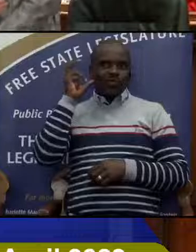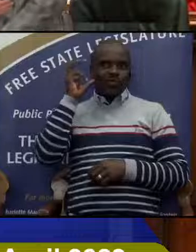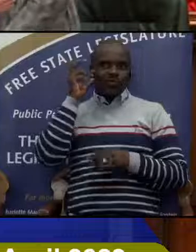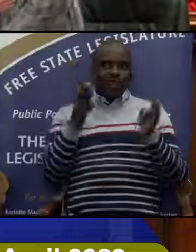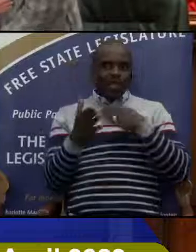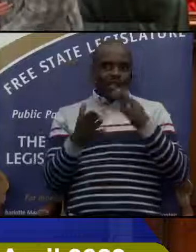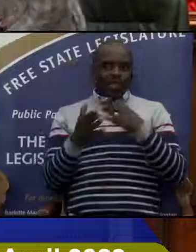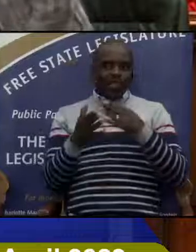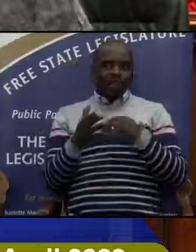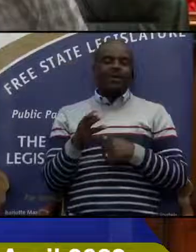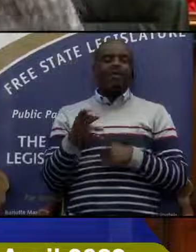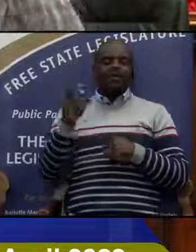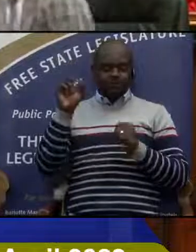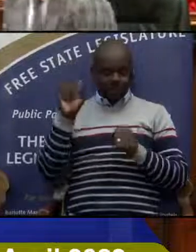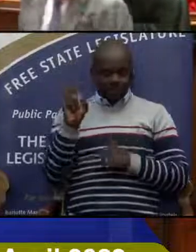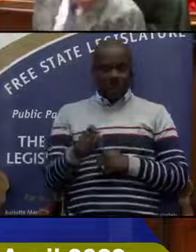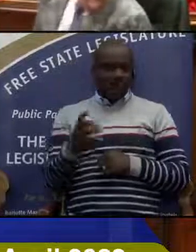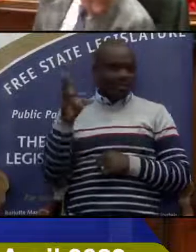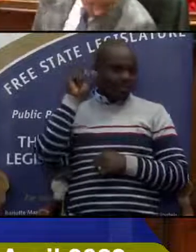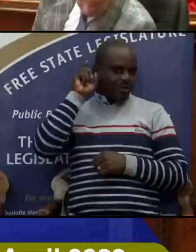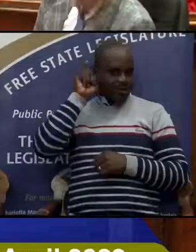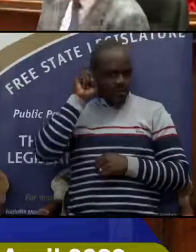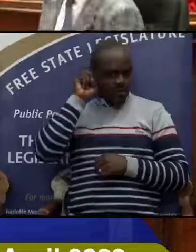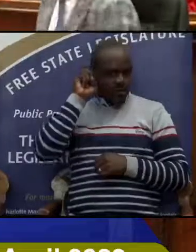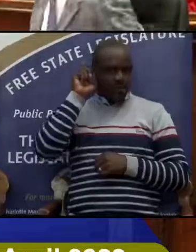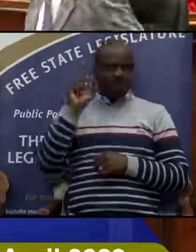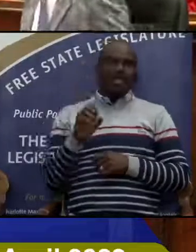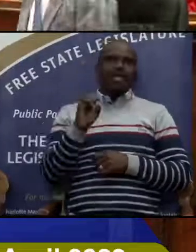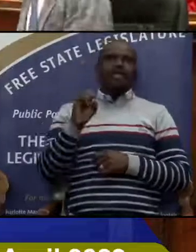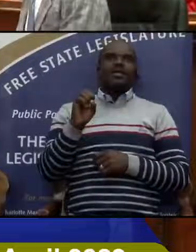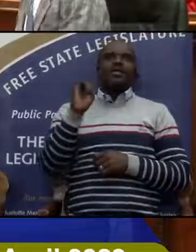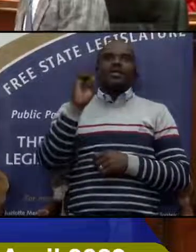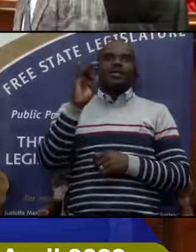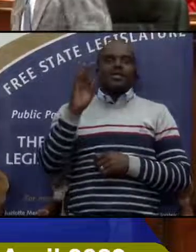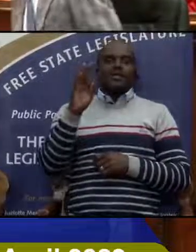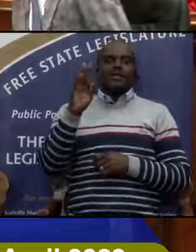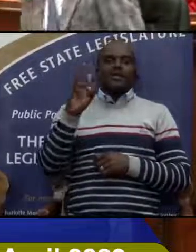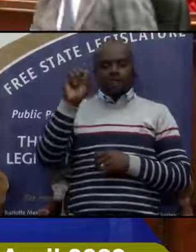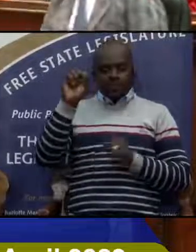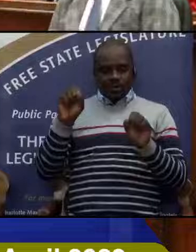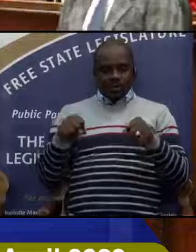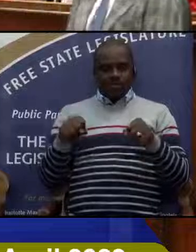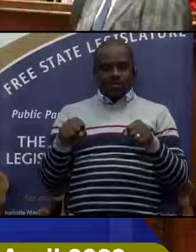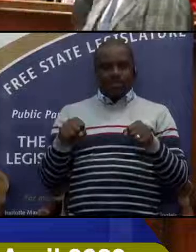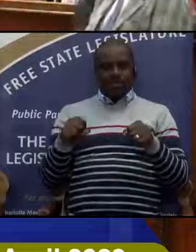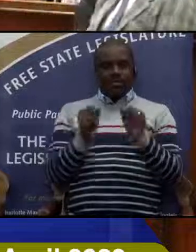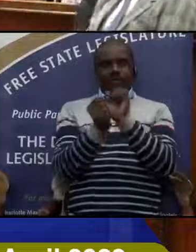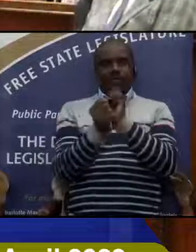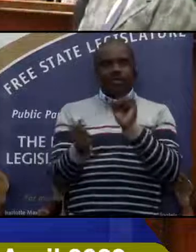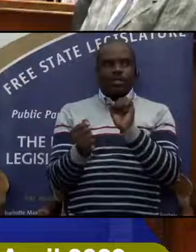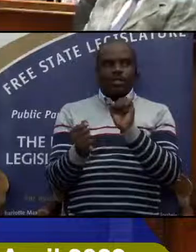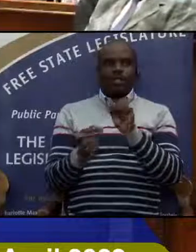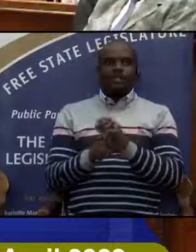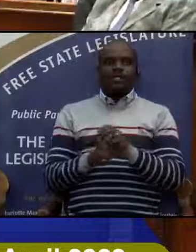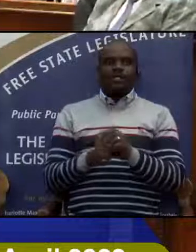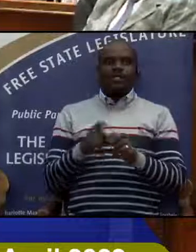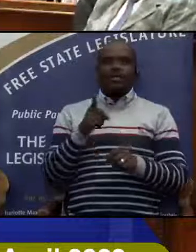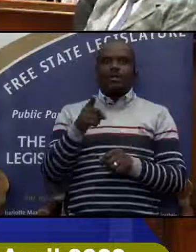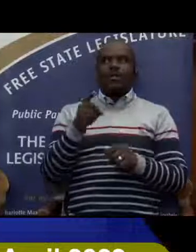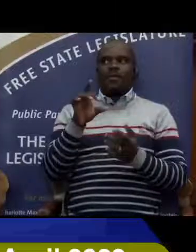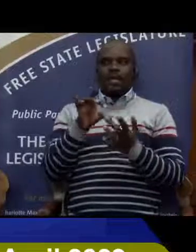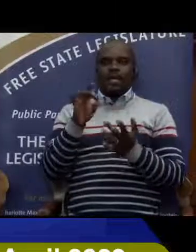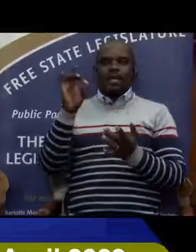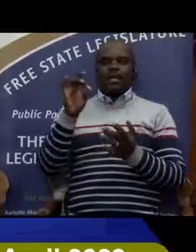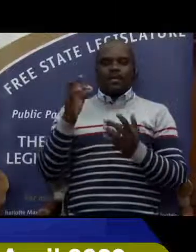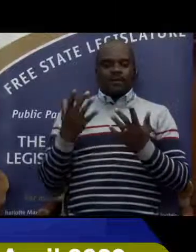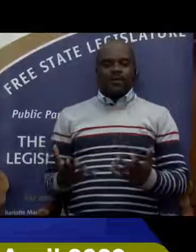Honourable Speaker, claiming to believe in the Freedom Charter and quoting parts of it in a selective manner while ignoring that which